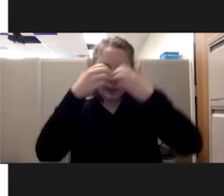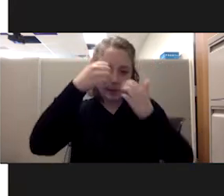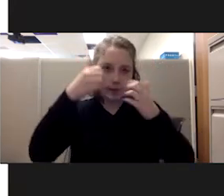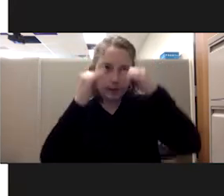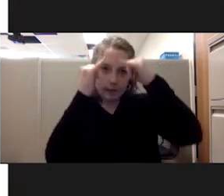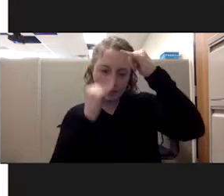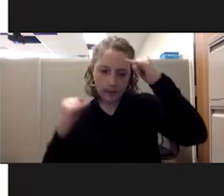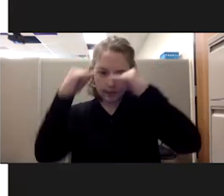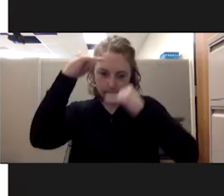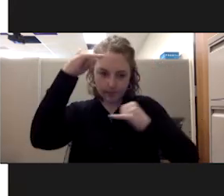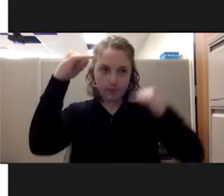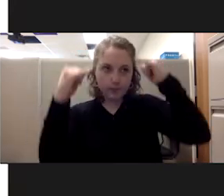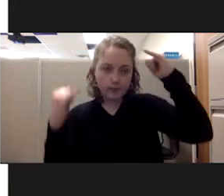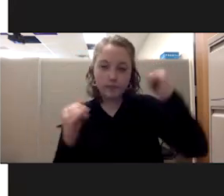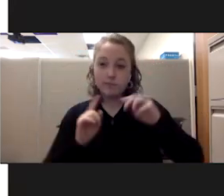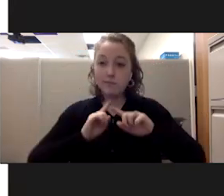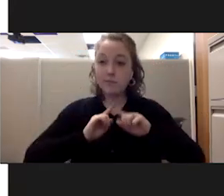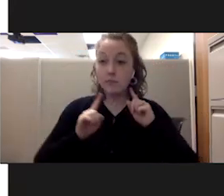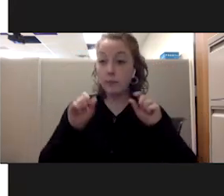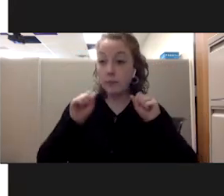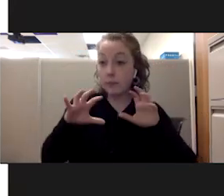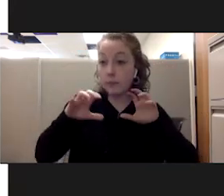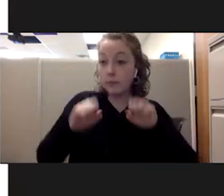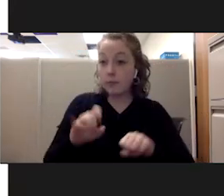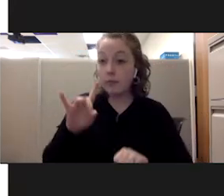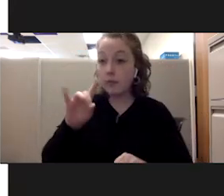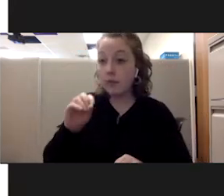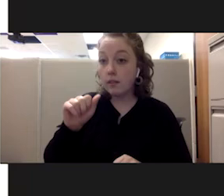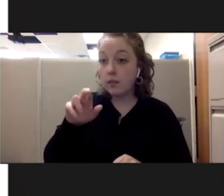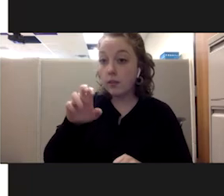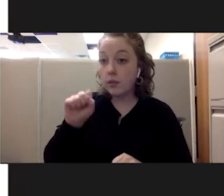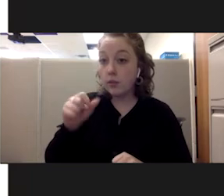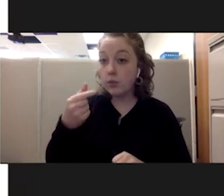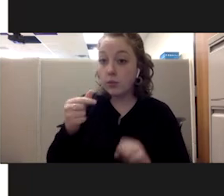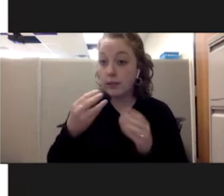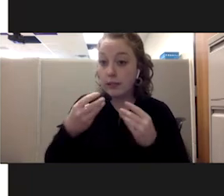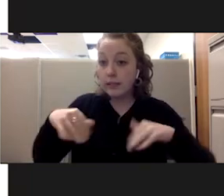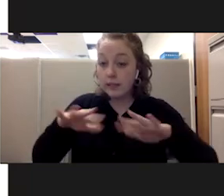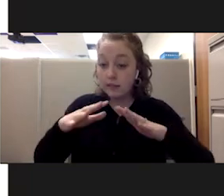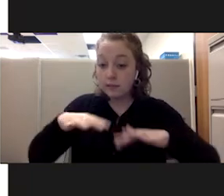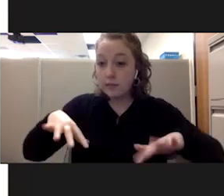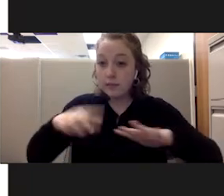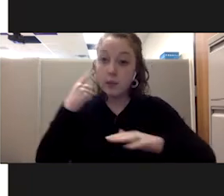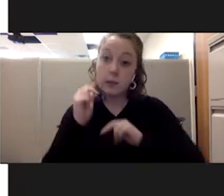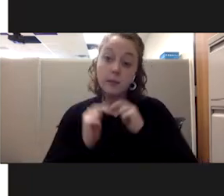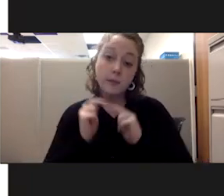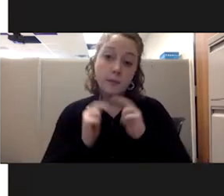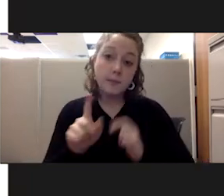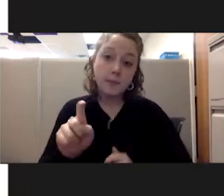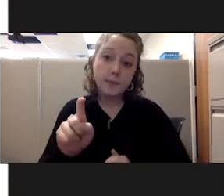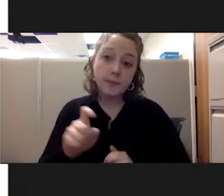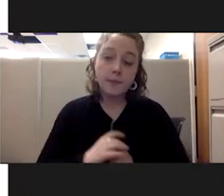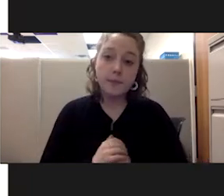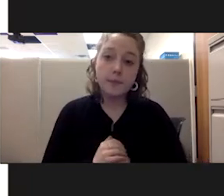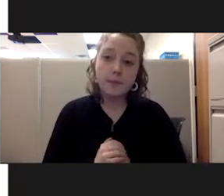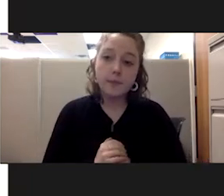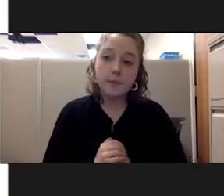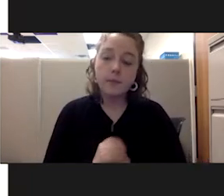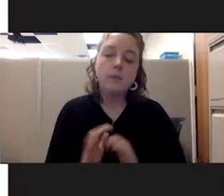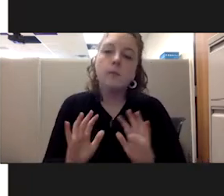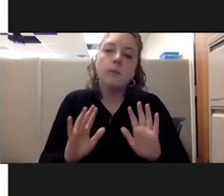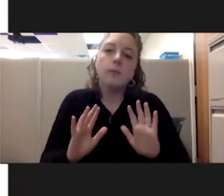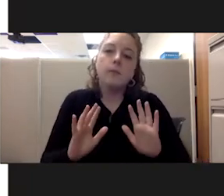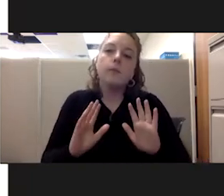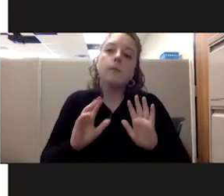80-acre green tract for this project? So I'm not necessarily suggesting it,